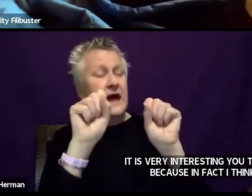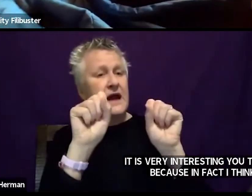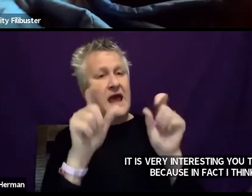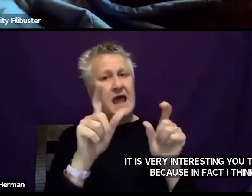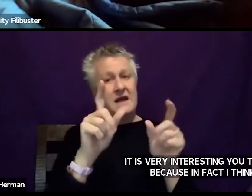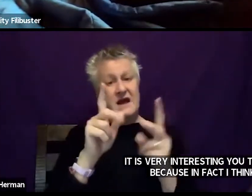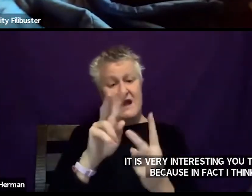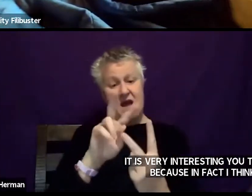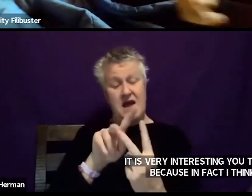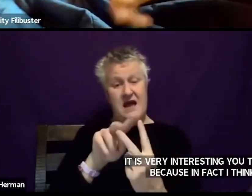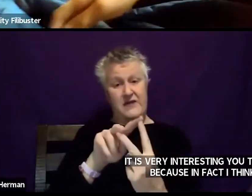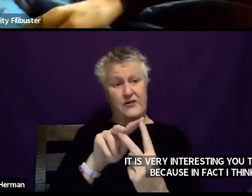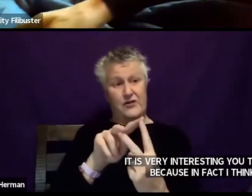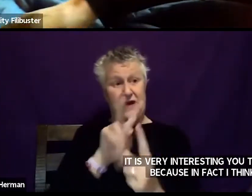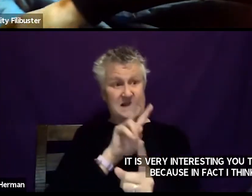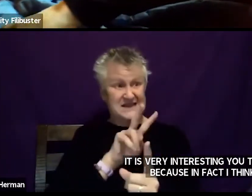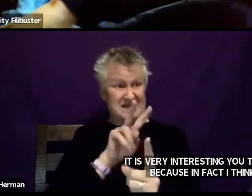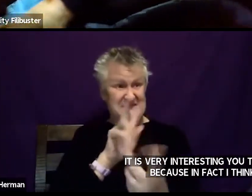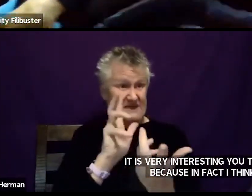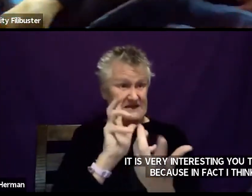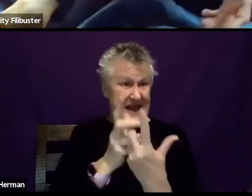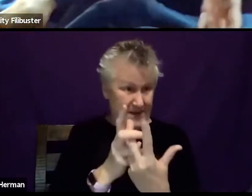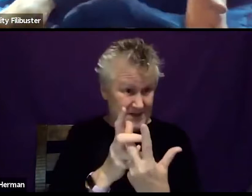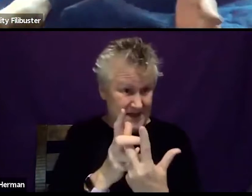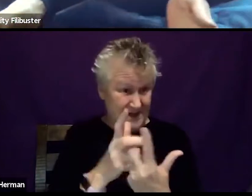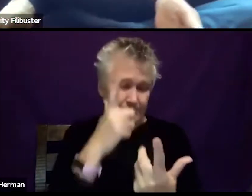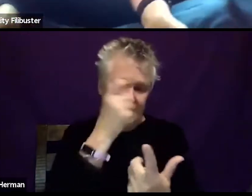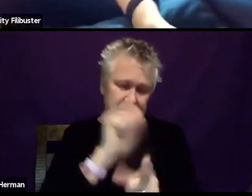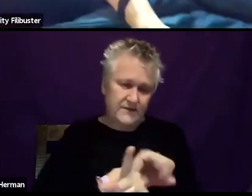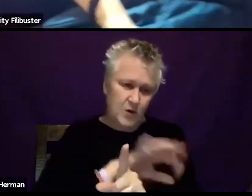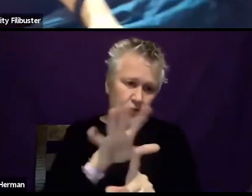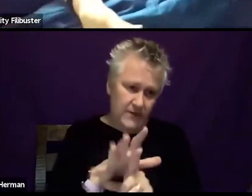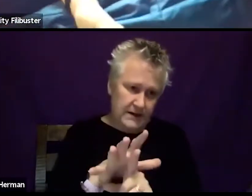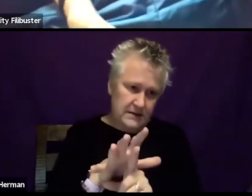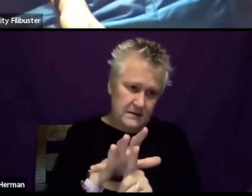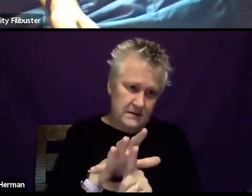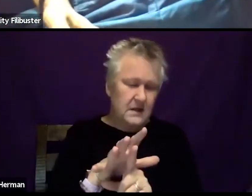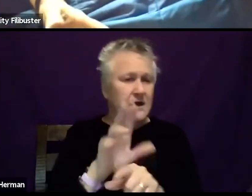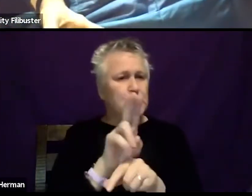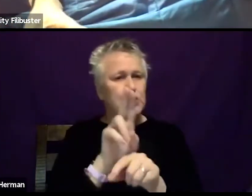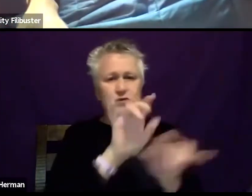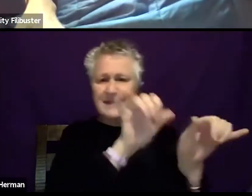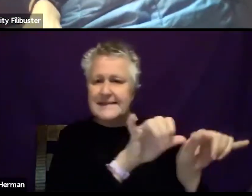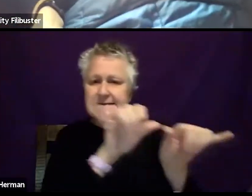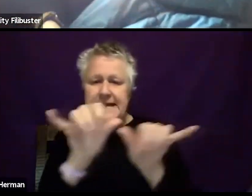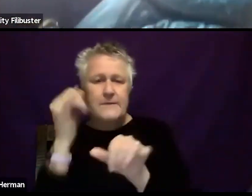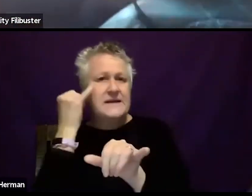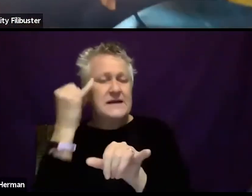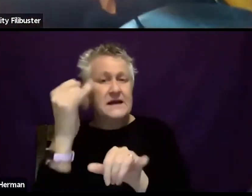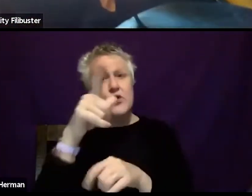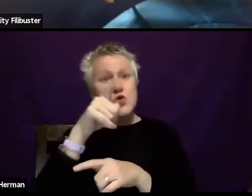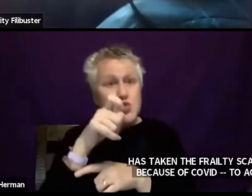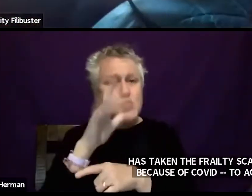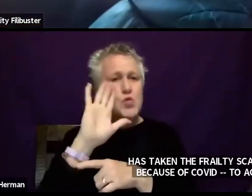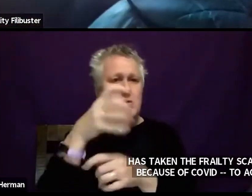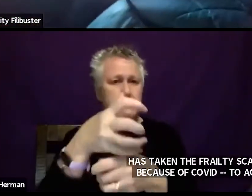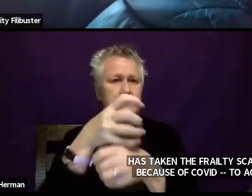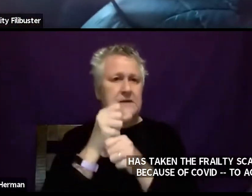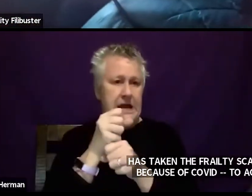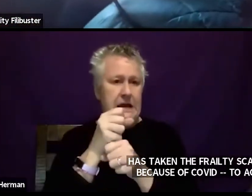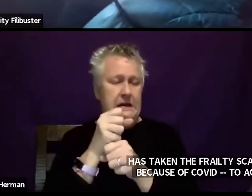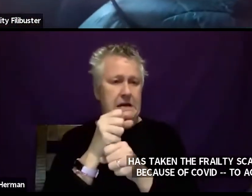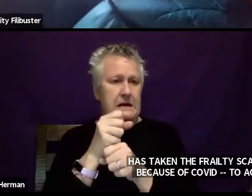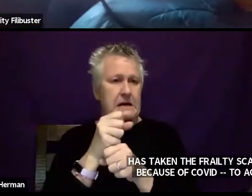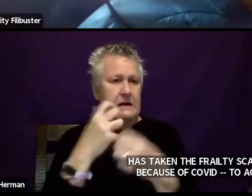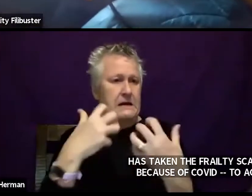to, because of COVID, to again use the same principle about who is going to get a ventilator, but in a